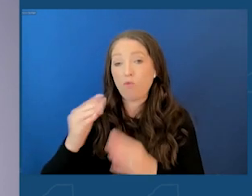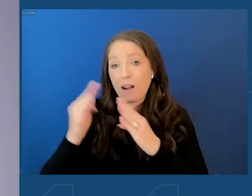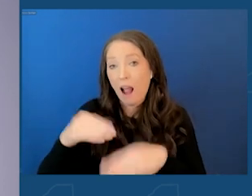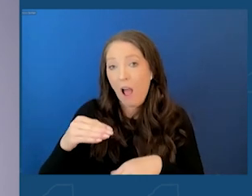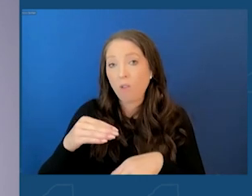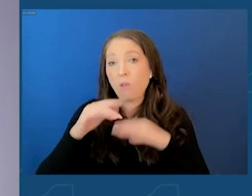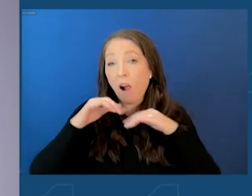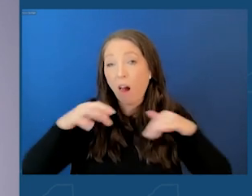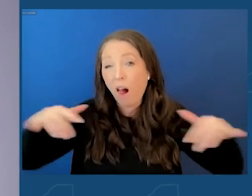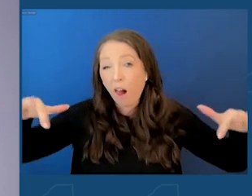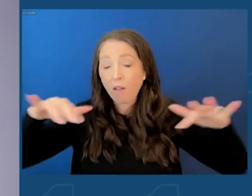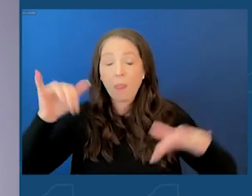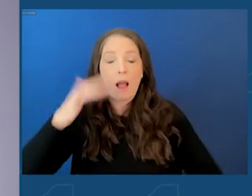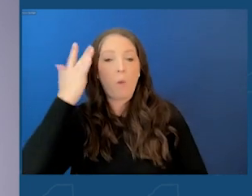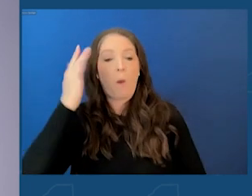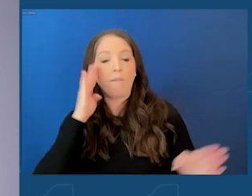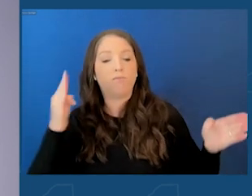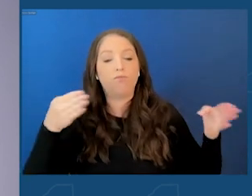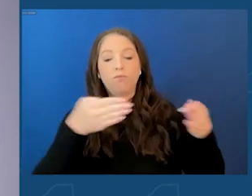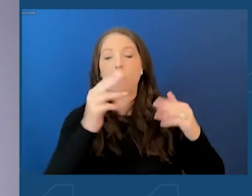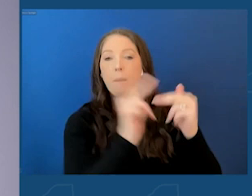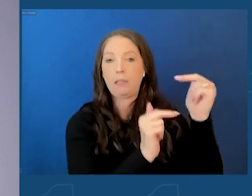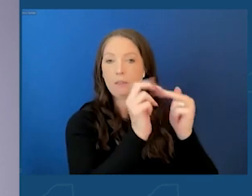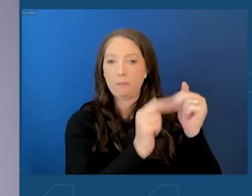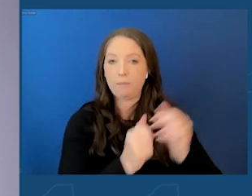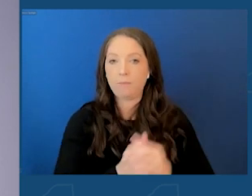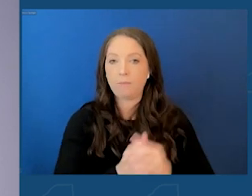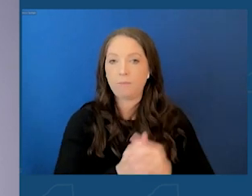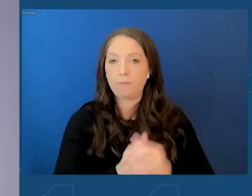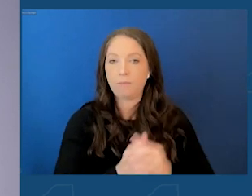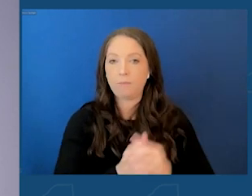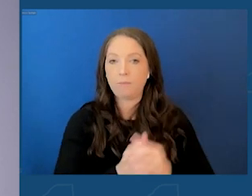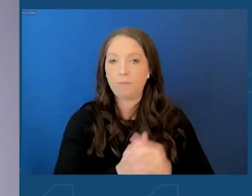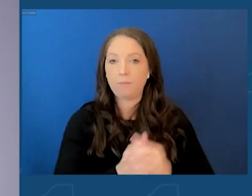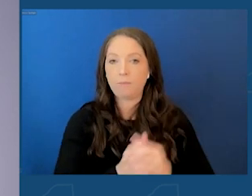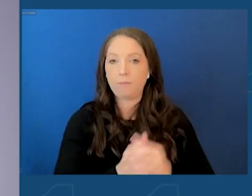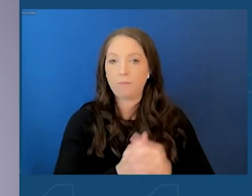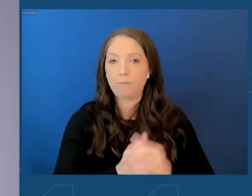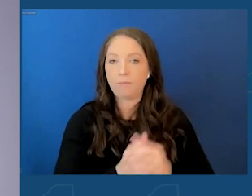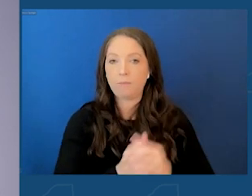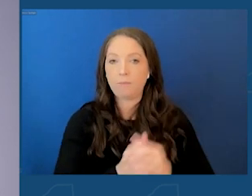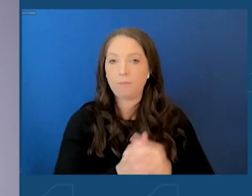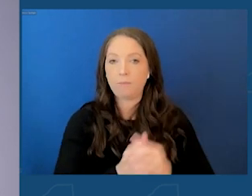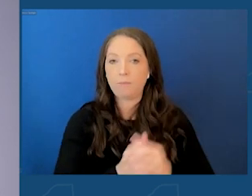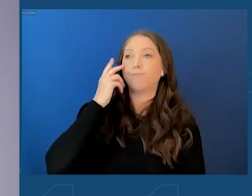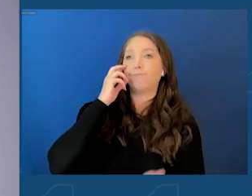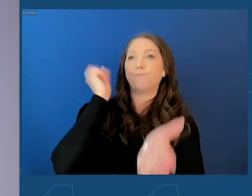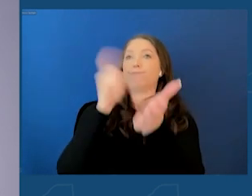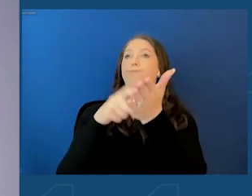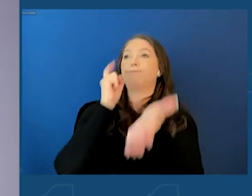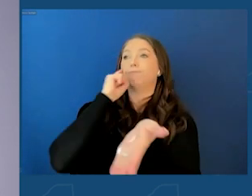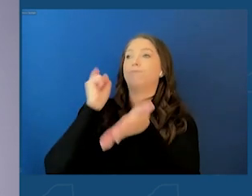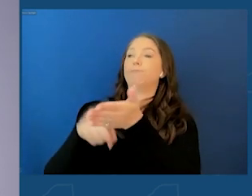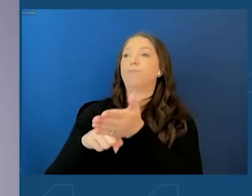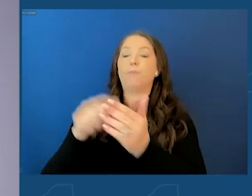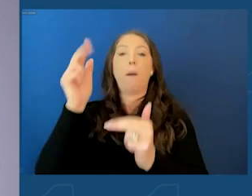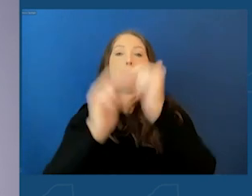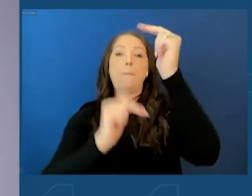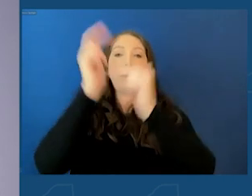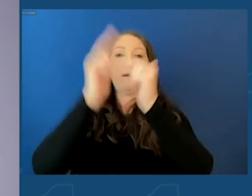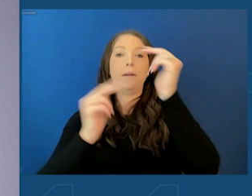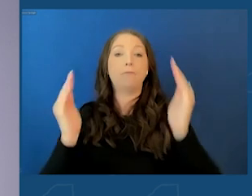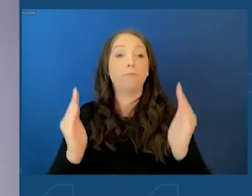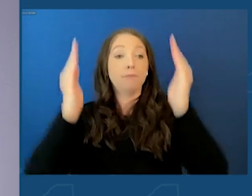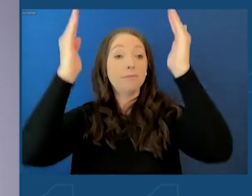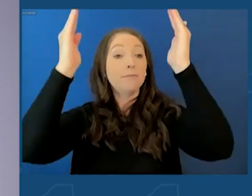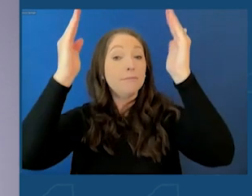City, we have some rather iconic buildings. Many of you think of one. Name a big building not far from here. Yes, the